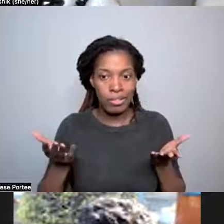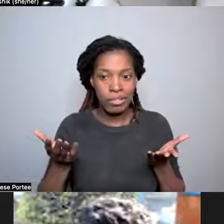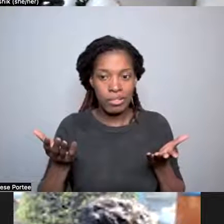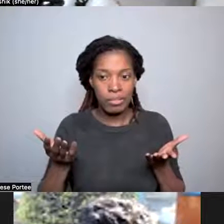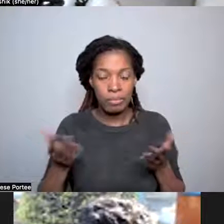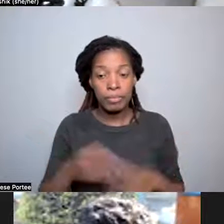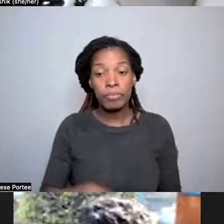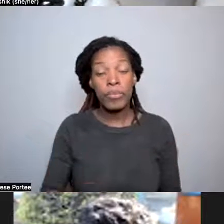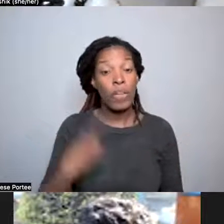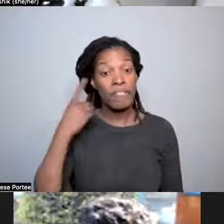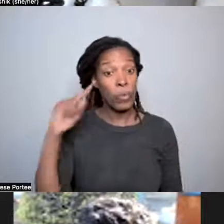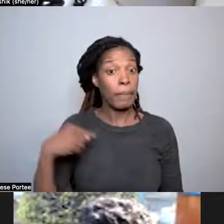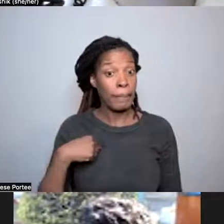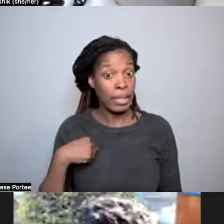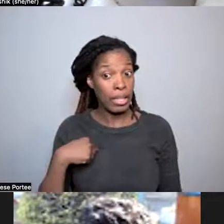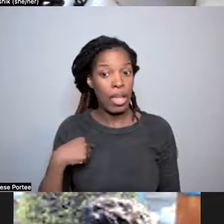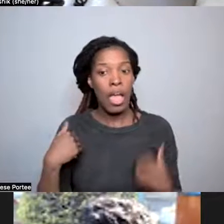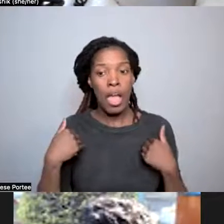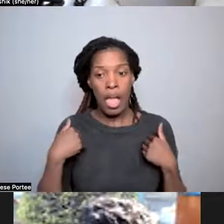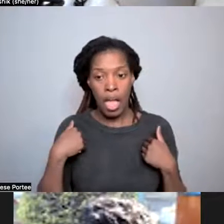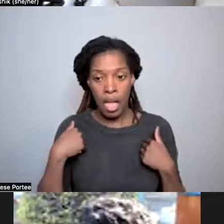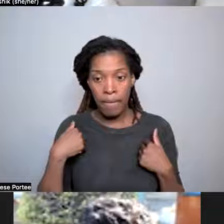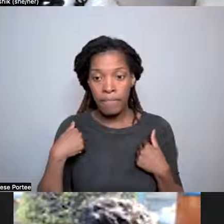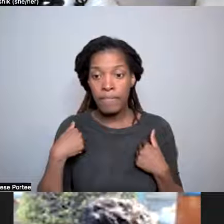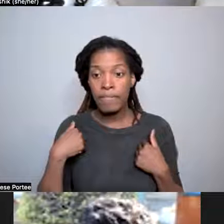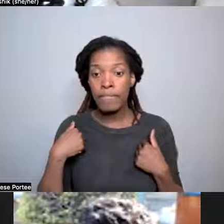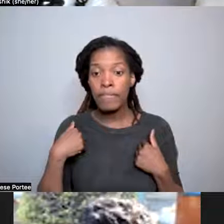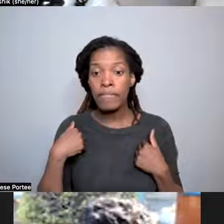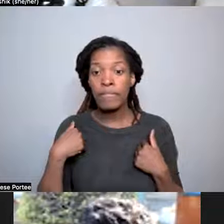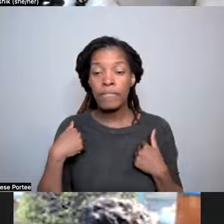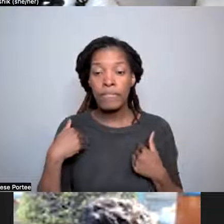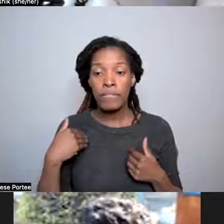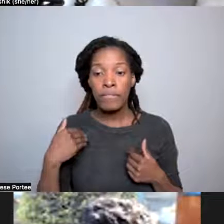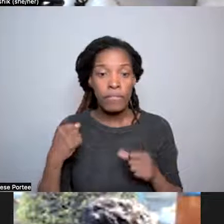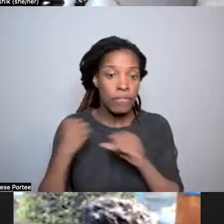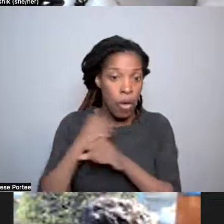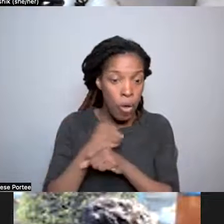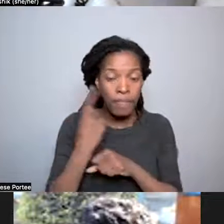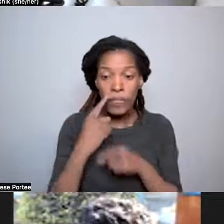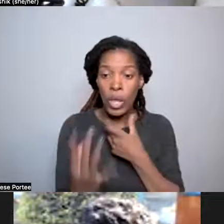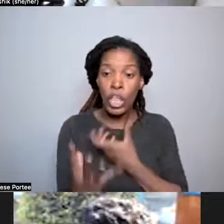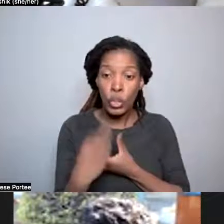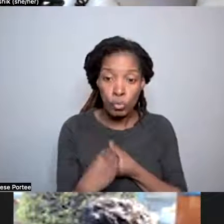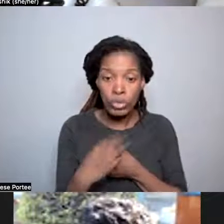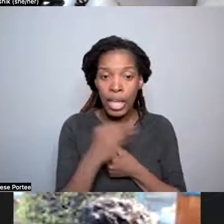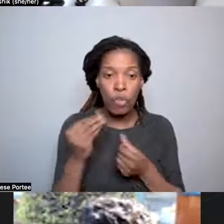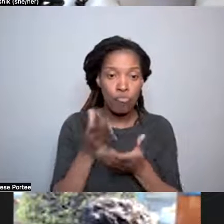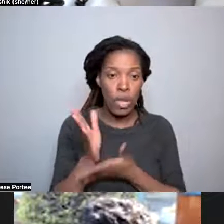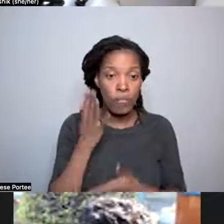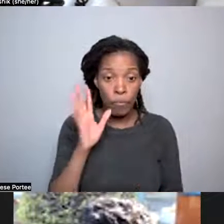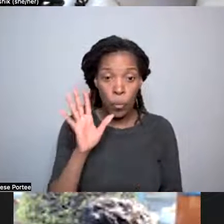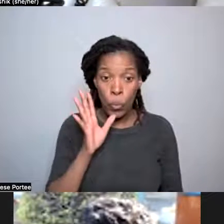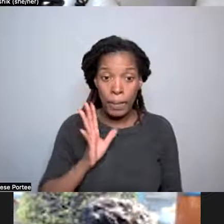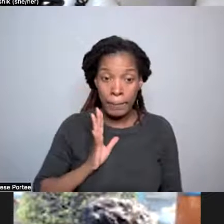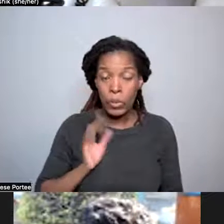For me, I do advocate for inclusion and the rights for women with